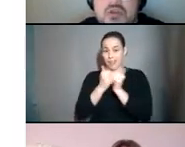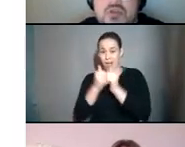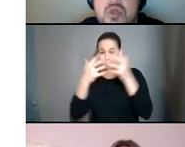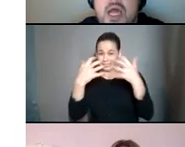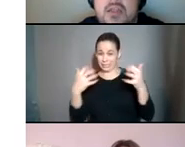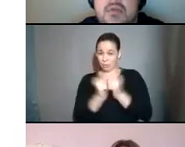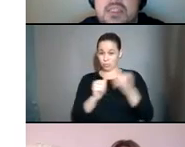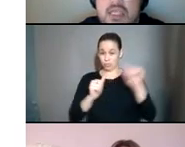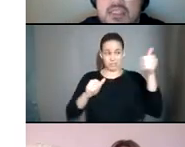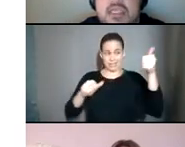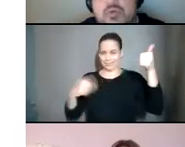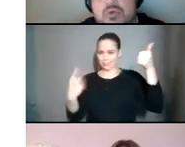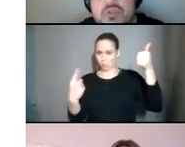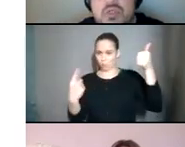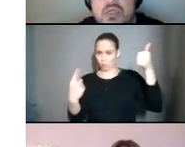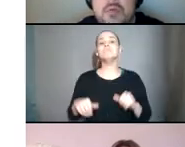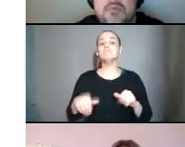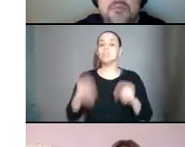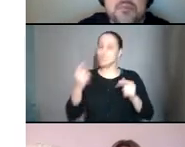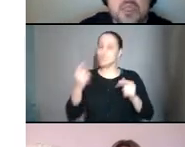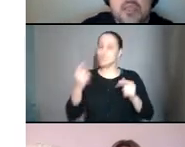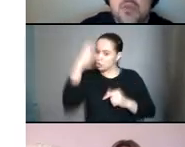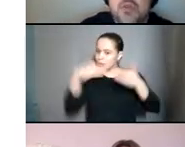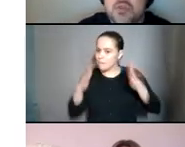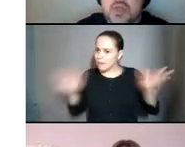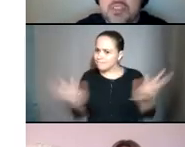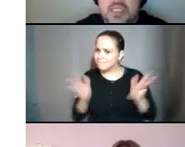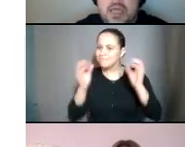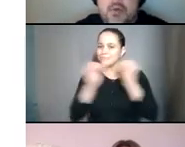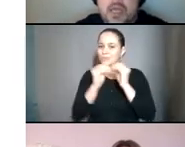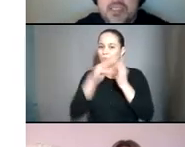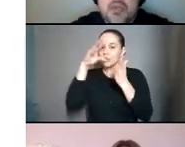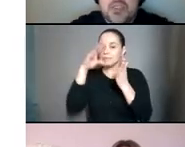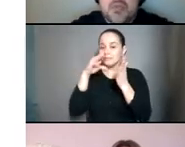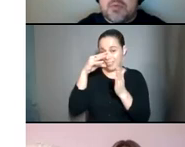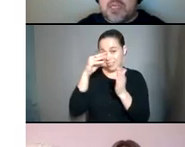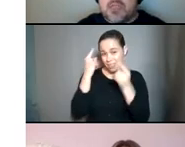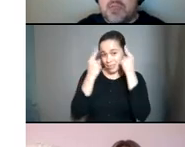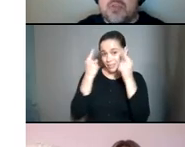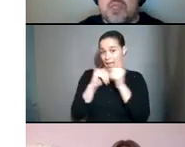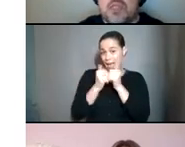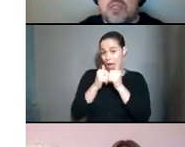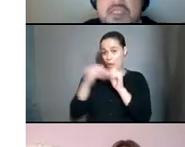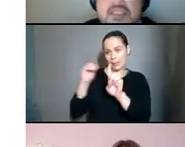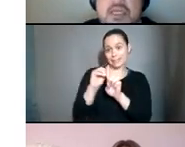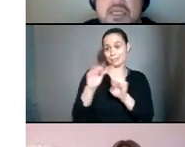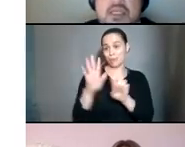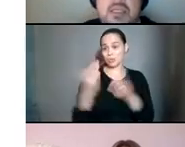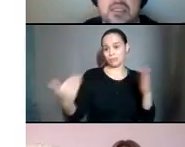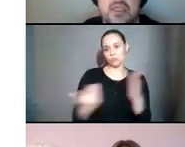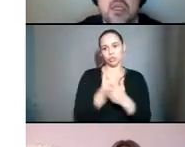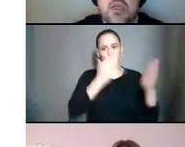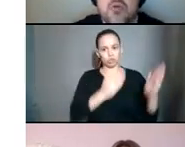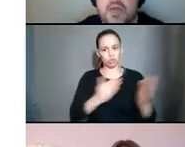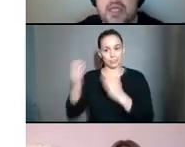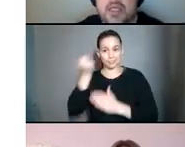ones. Dreambox wants to push student thinking by exposing them to a new strategy. To do this, Dreambox will limit the